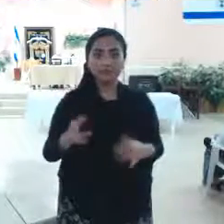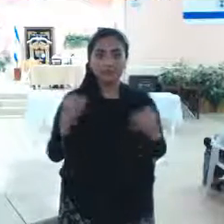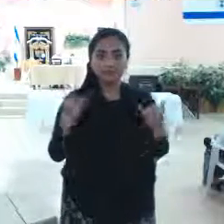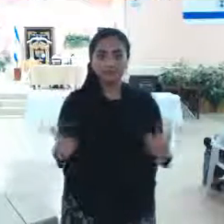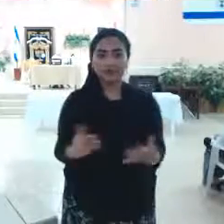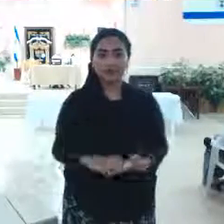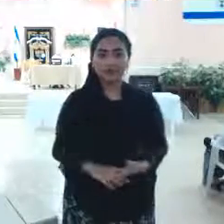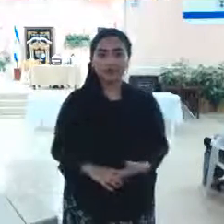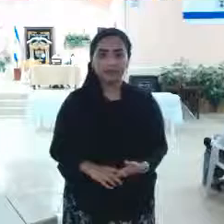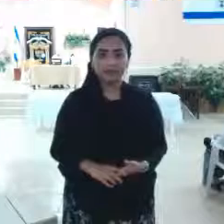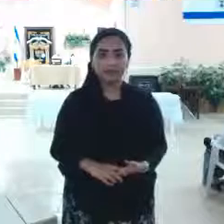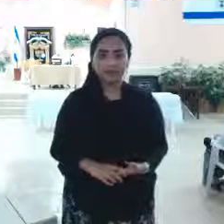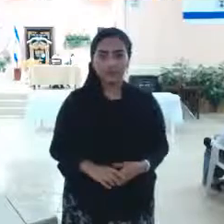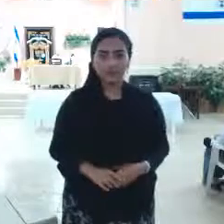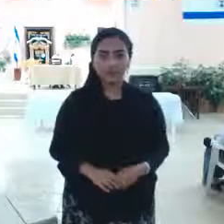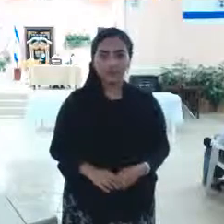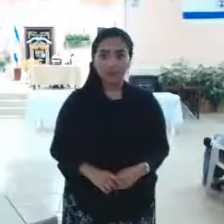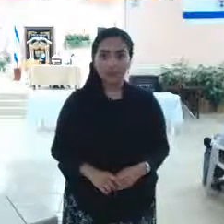Hallelujah. Now,